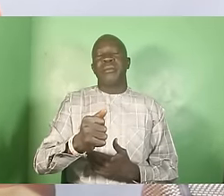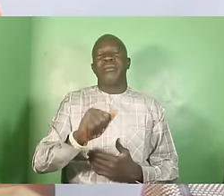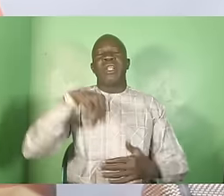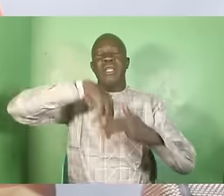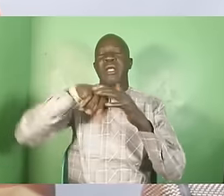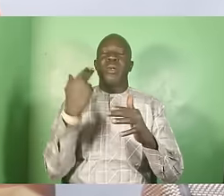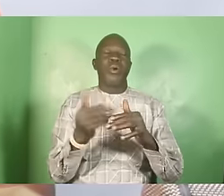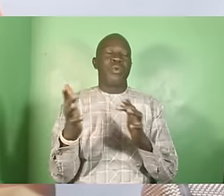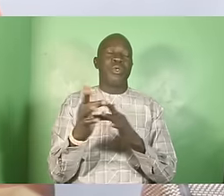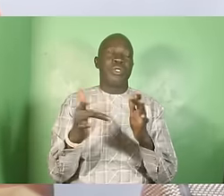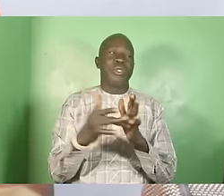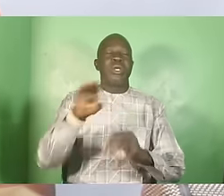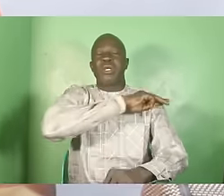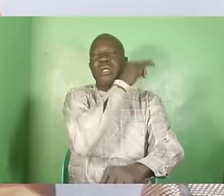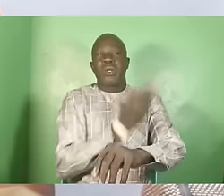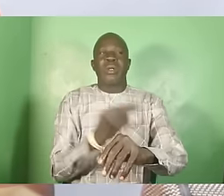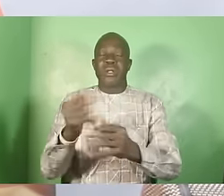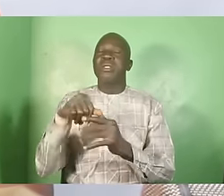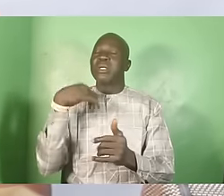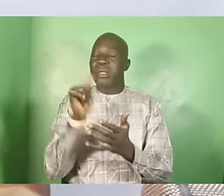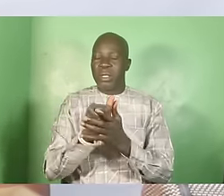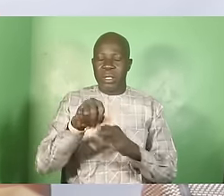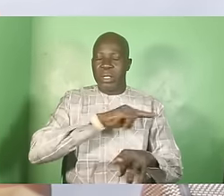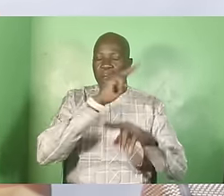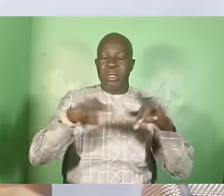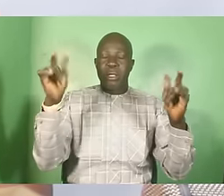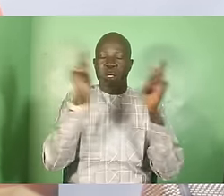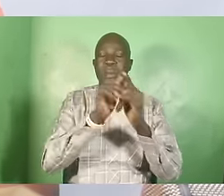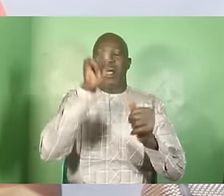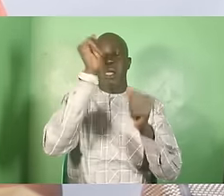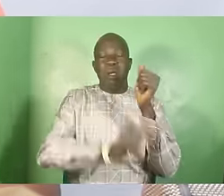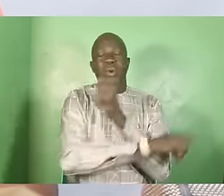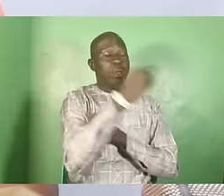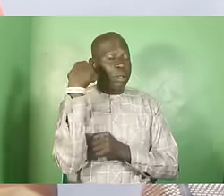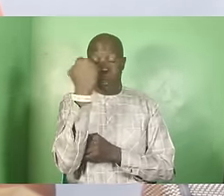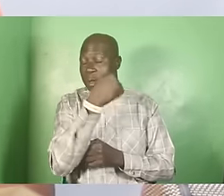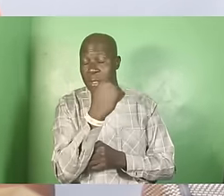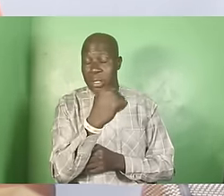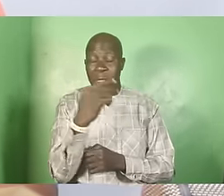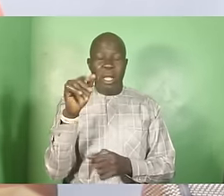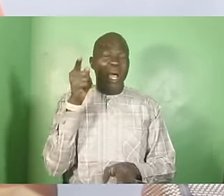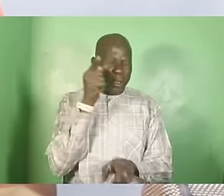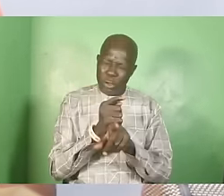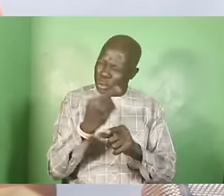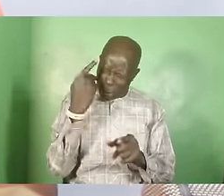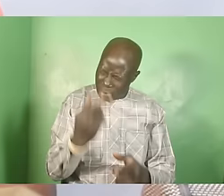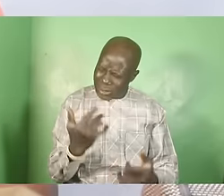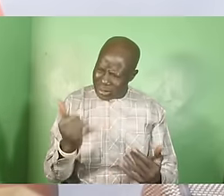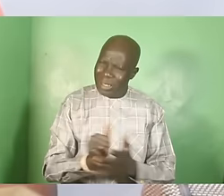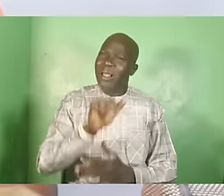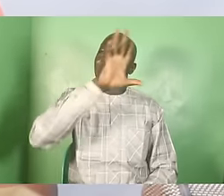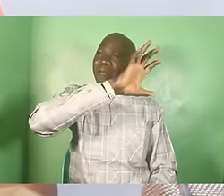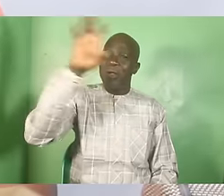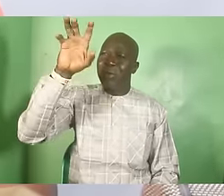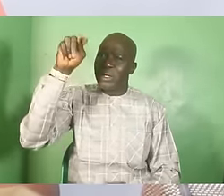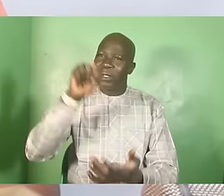Life been a catab. The name of Jesus. Daddy. Say daddy. Nelufa boy. Alufa boy. Yalori. Everybody see. Only more cases. 500,000. He said he